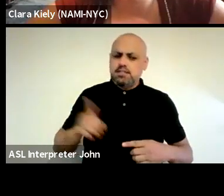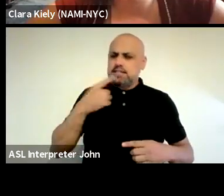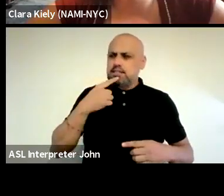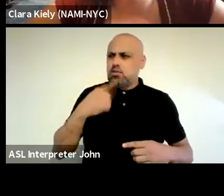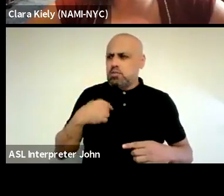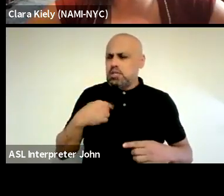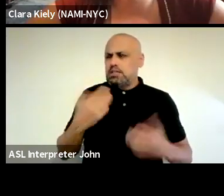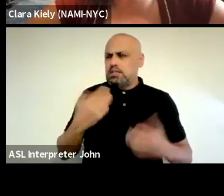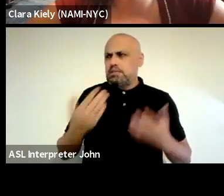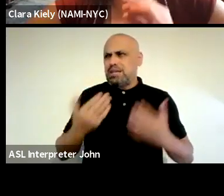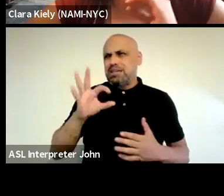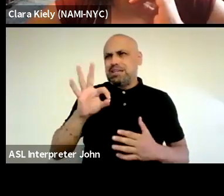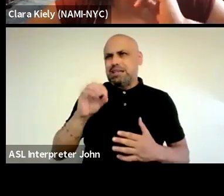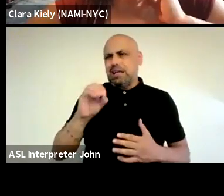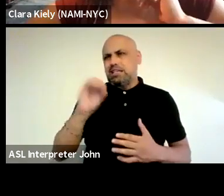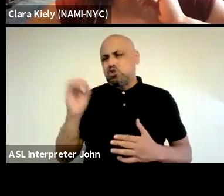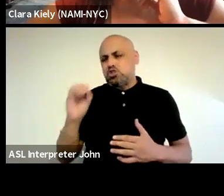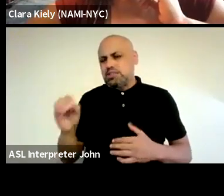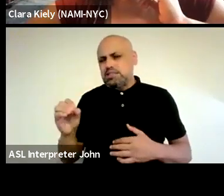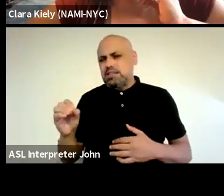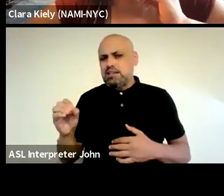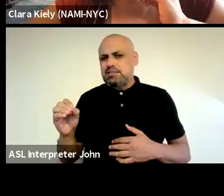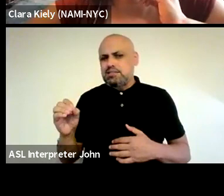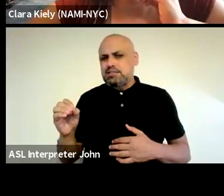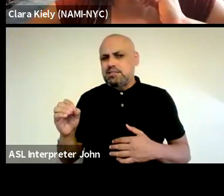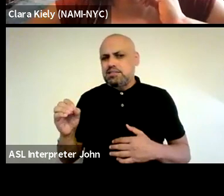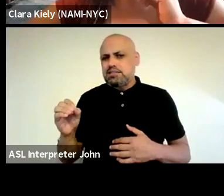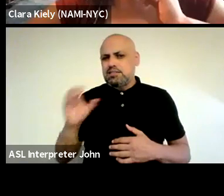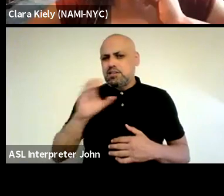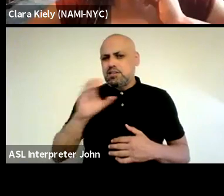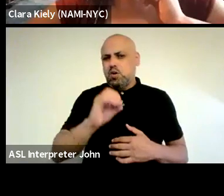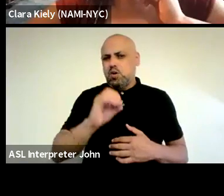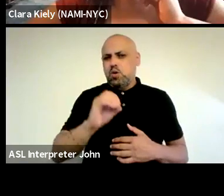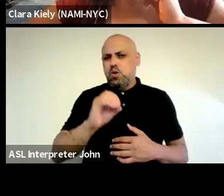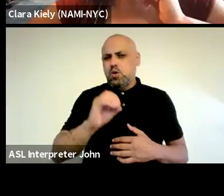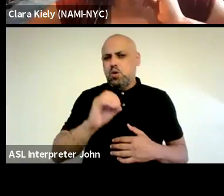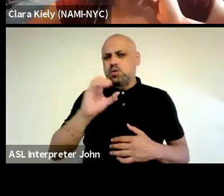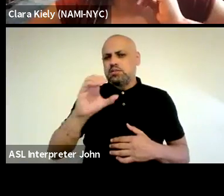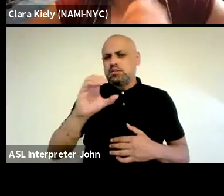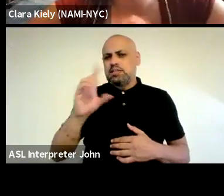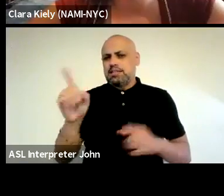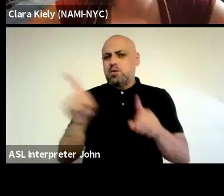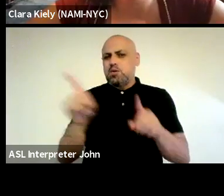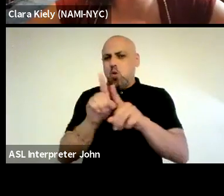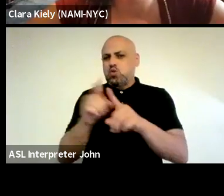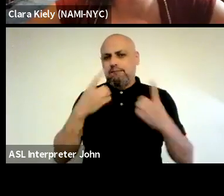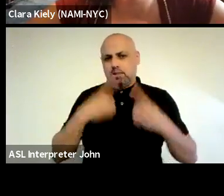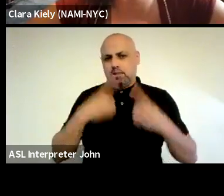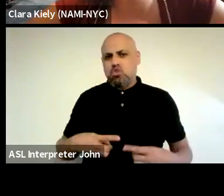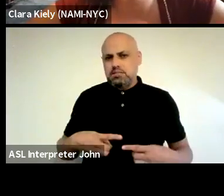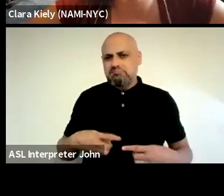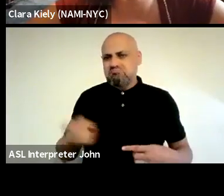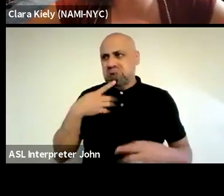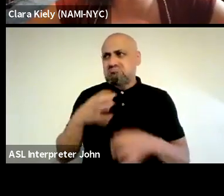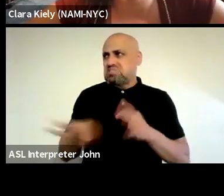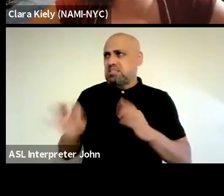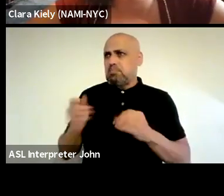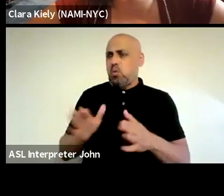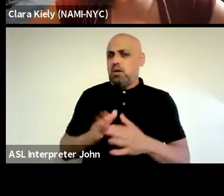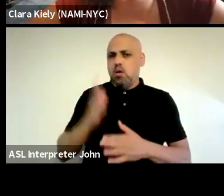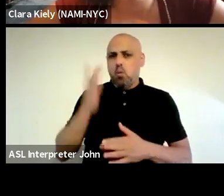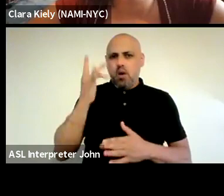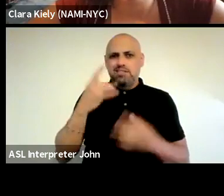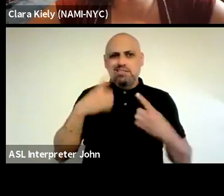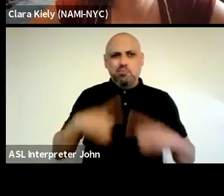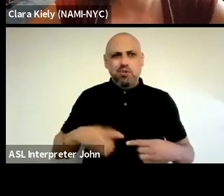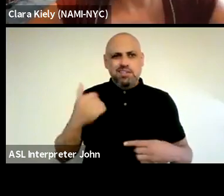maybe 90% of OCD sufferers also suffer with depression, and said it in a very simple way, because it's depressing to